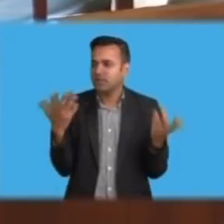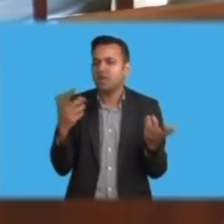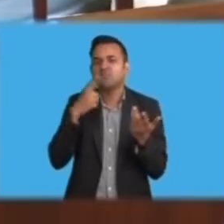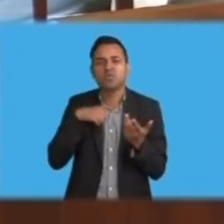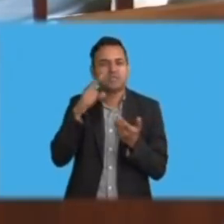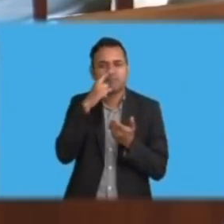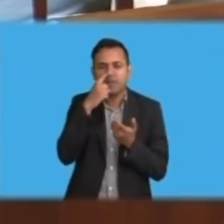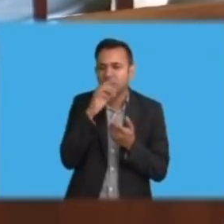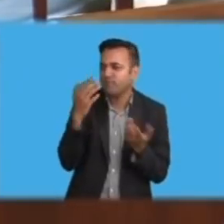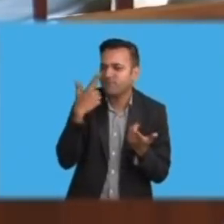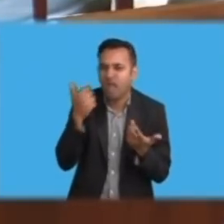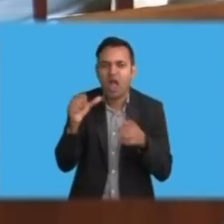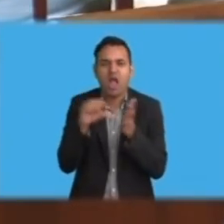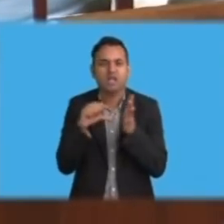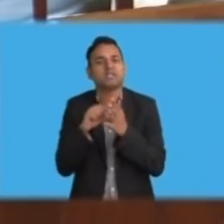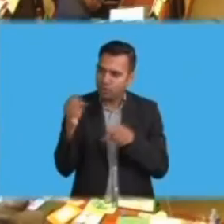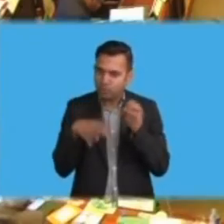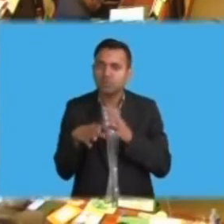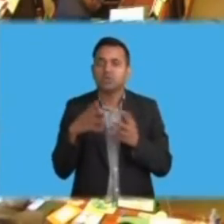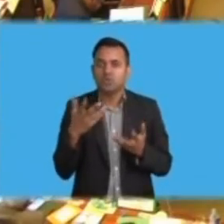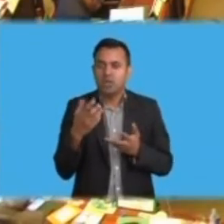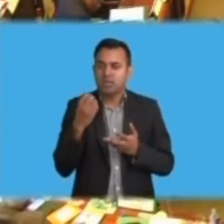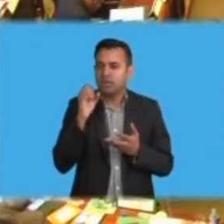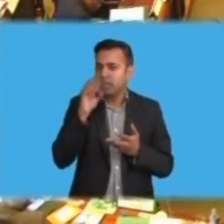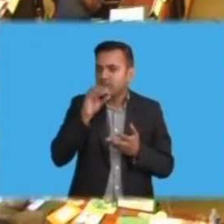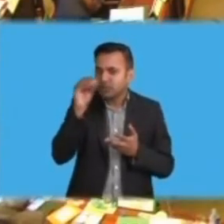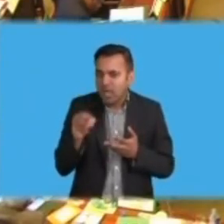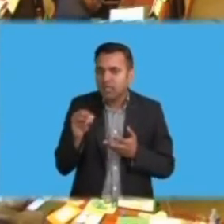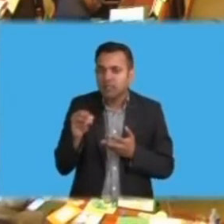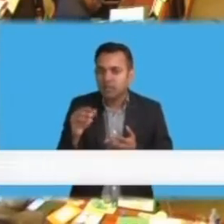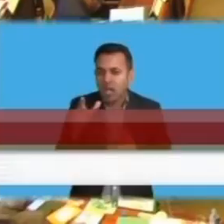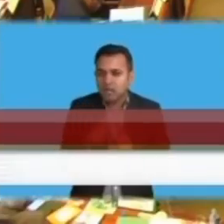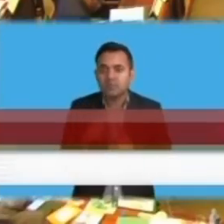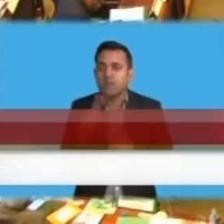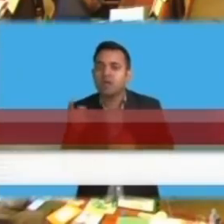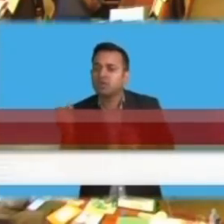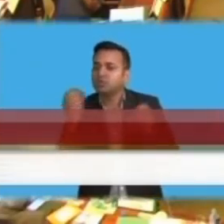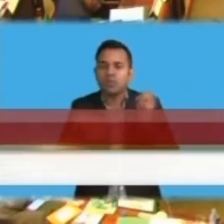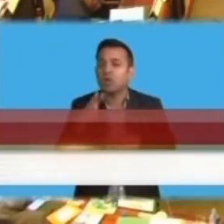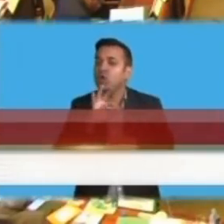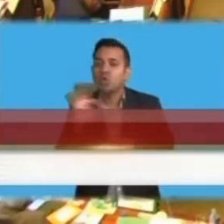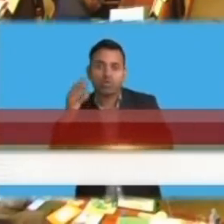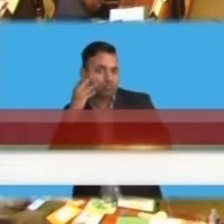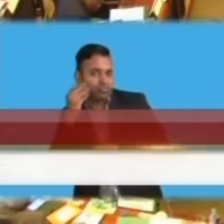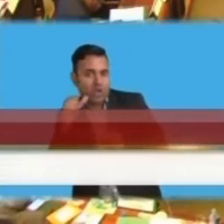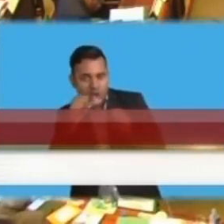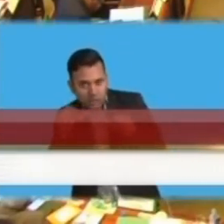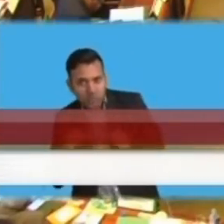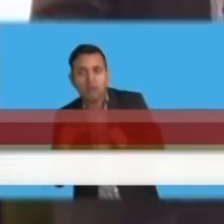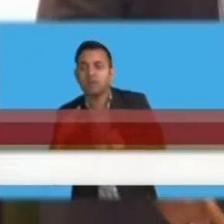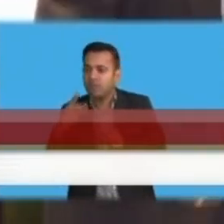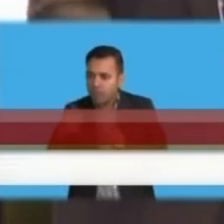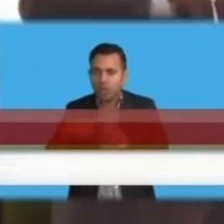land usage, especially agriculture, as profitable. Contribution of non-sugar agriculture, Madam Speaker, has continued